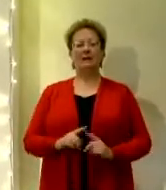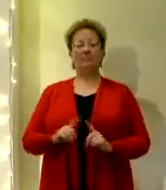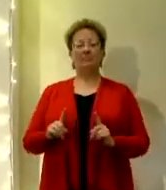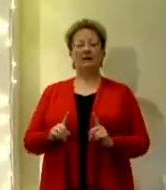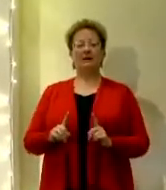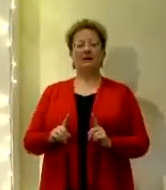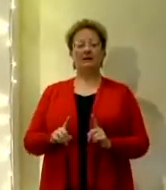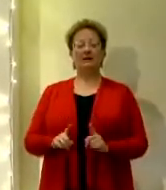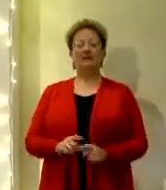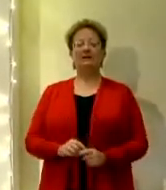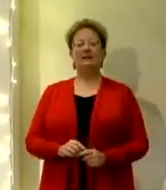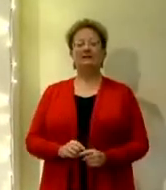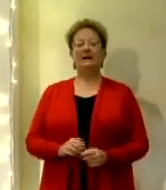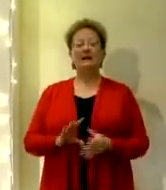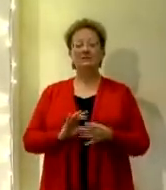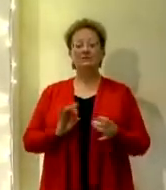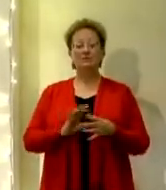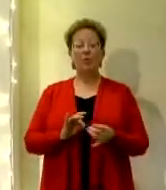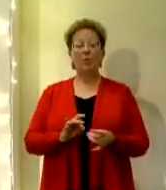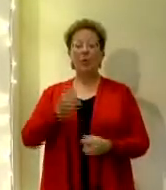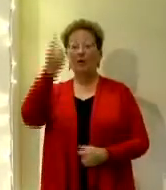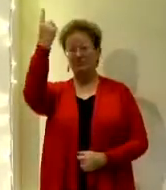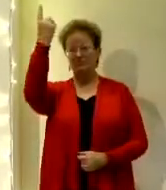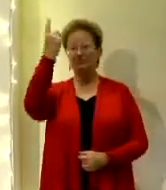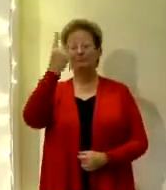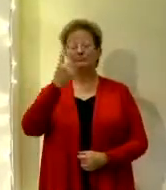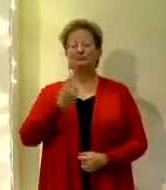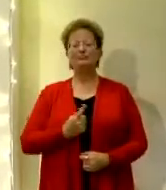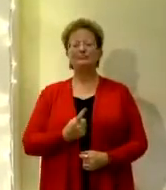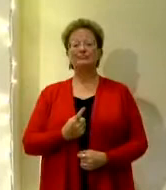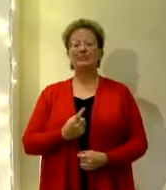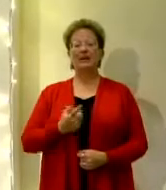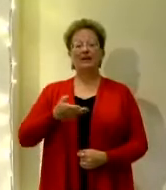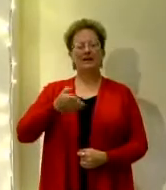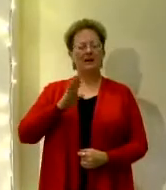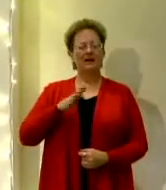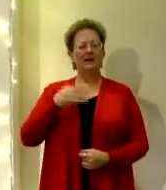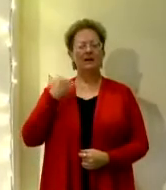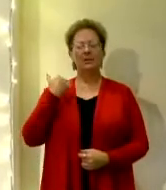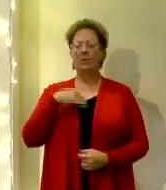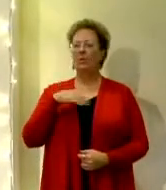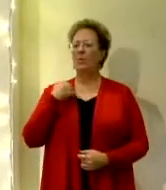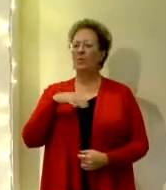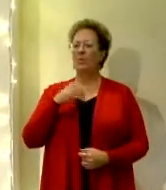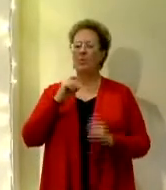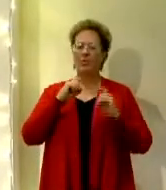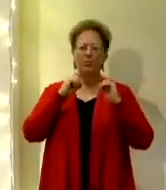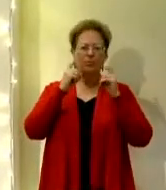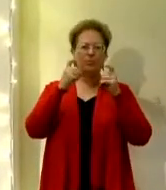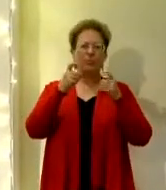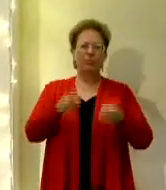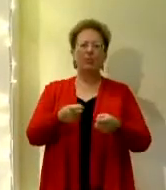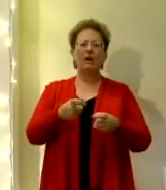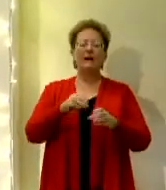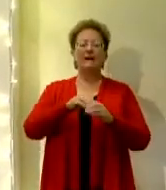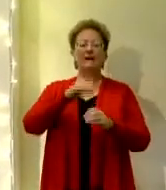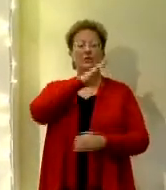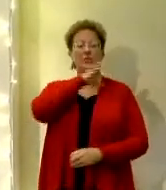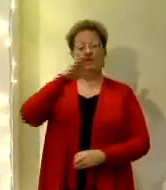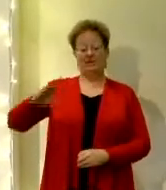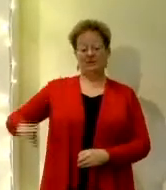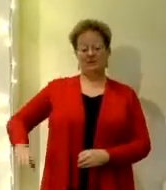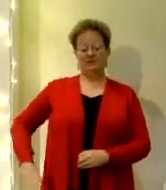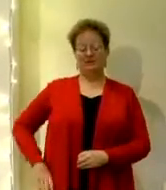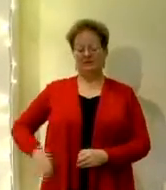this ordinary kind of coming, God gives a quality in Christ, who is our Savior,